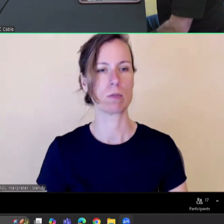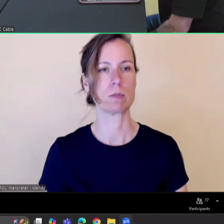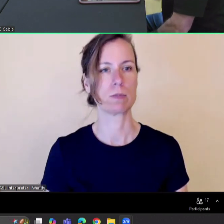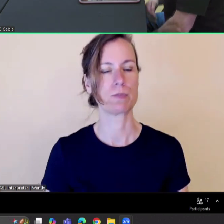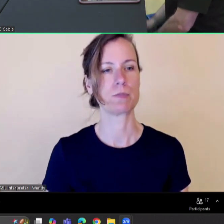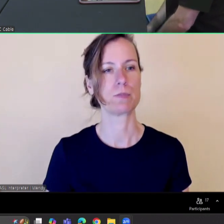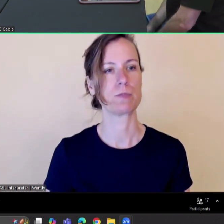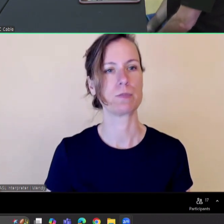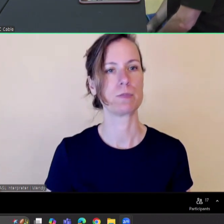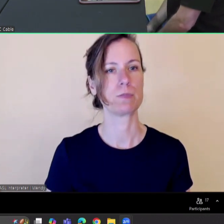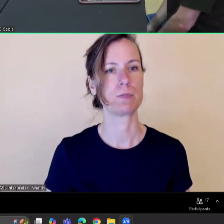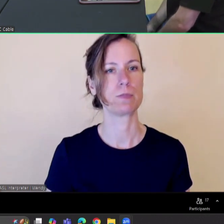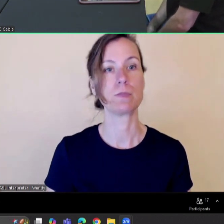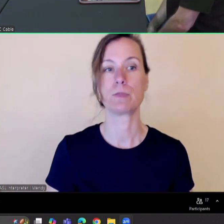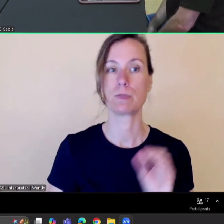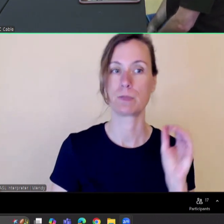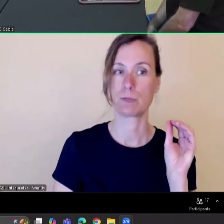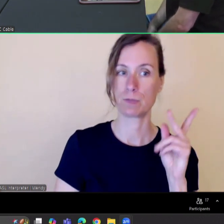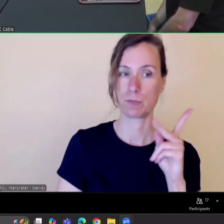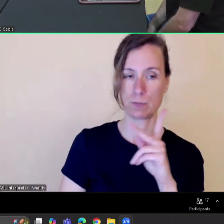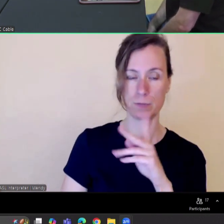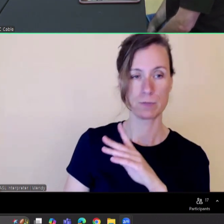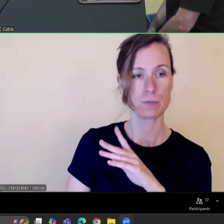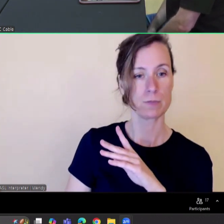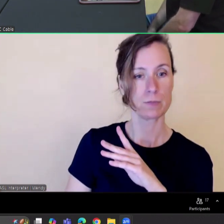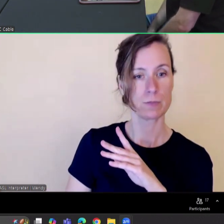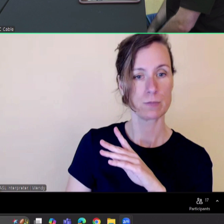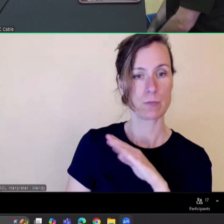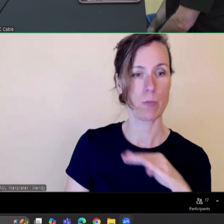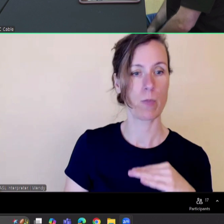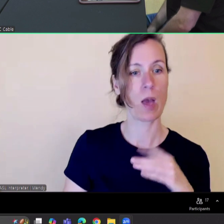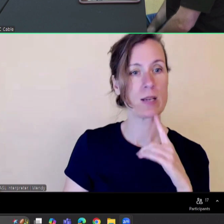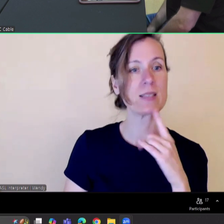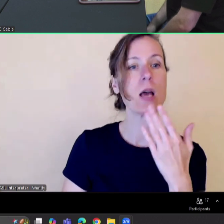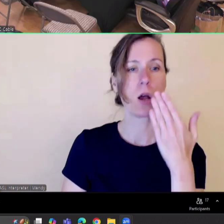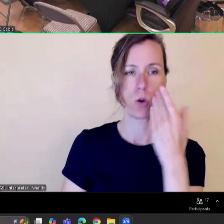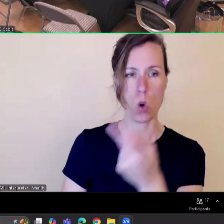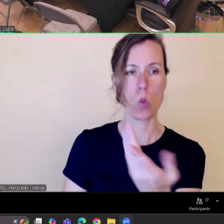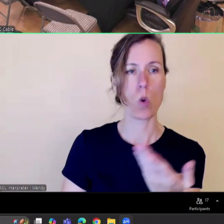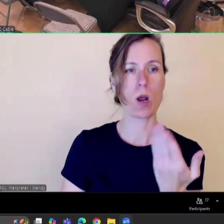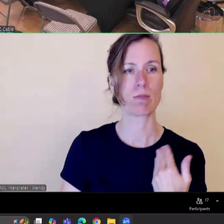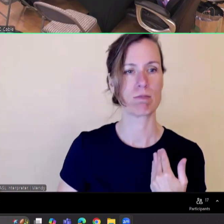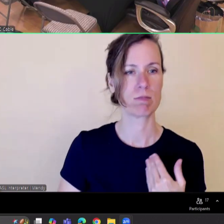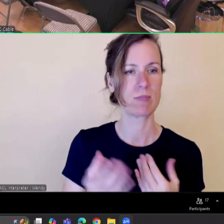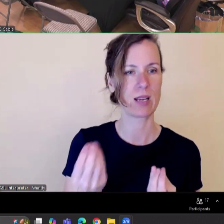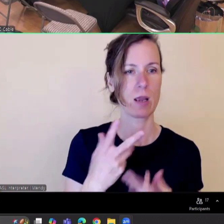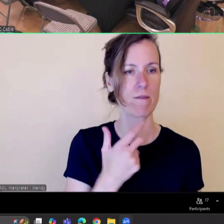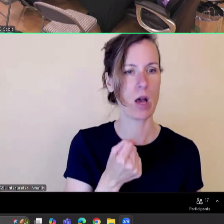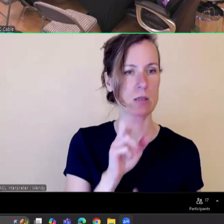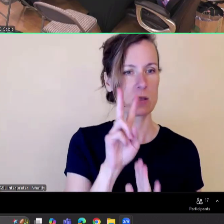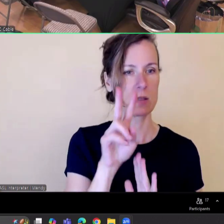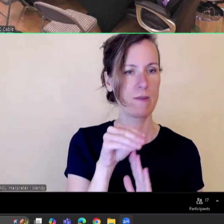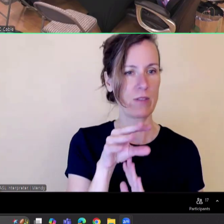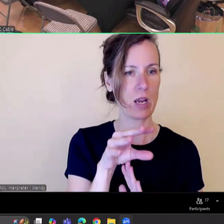All right. I know you're going to get video footage to us. Yeah, I will. I'll make